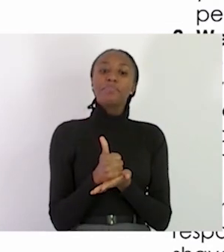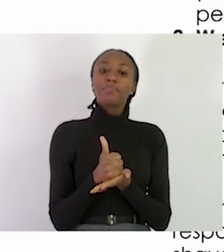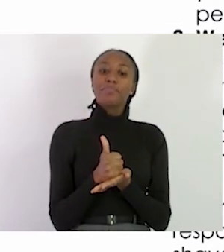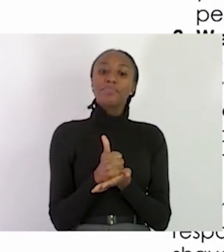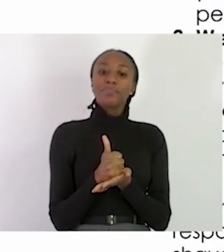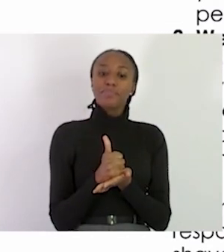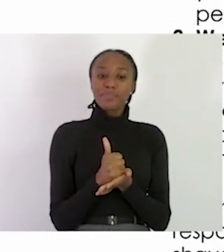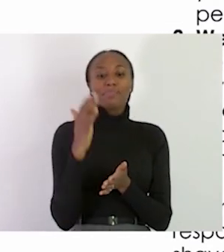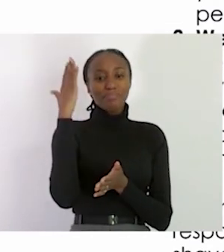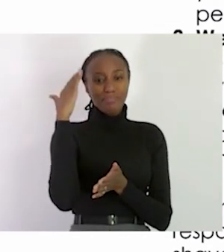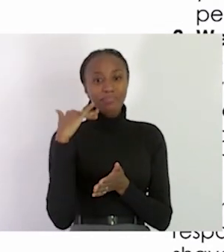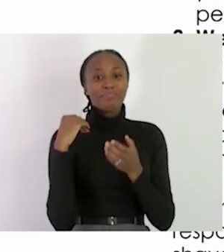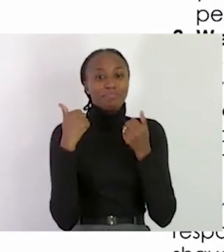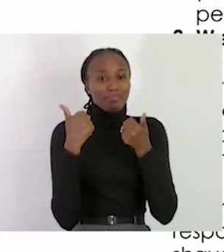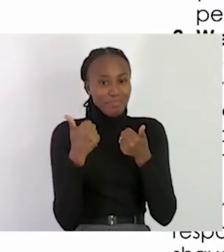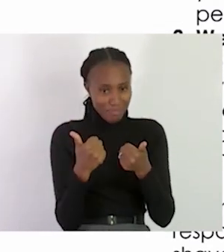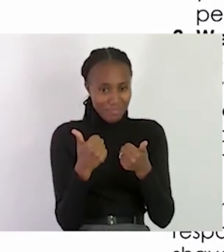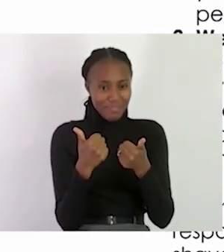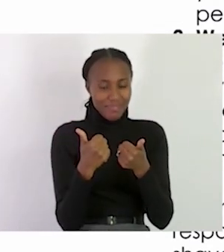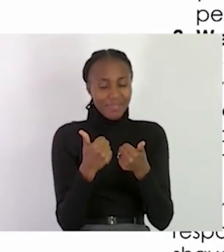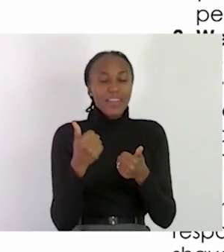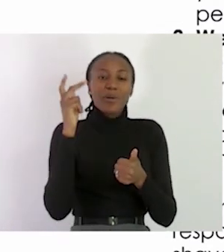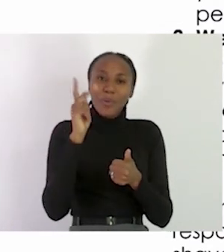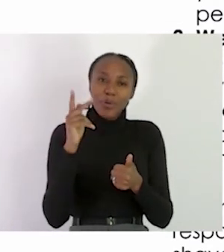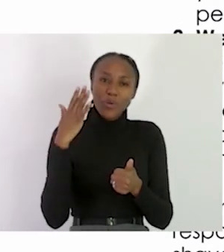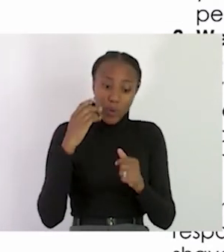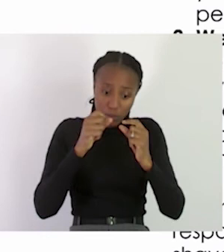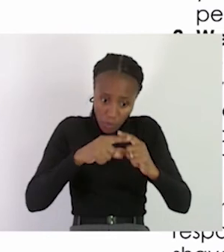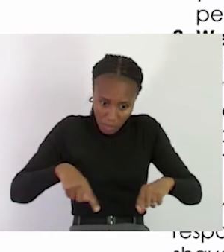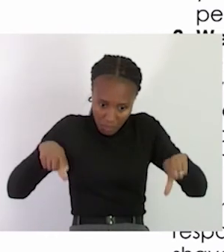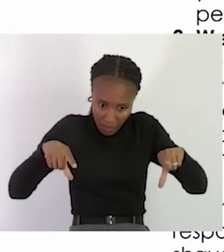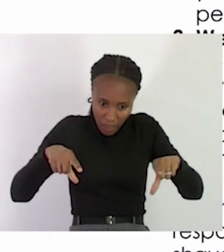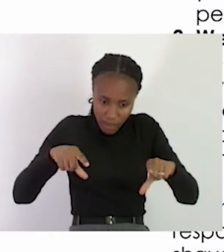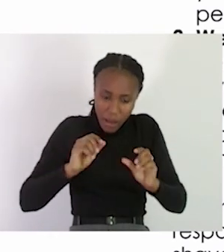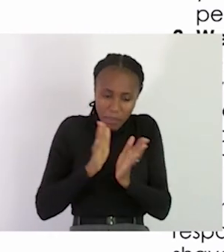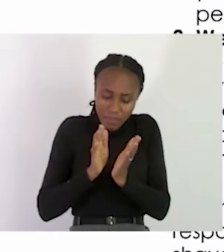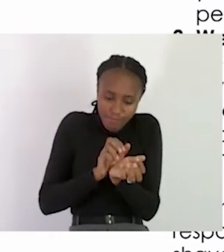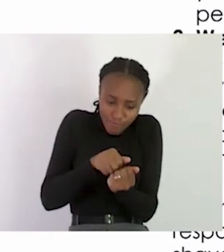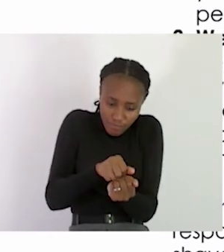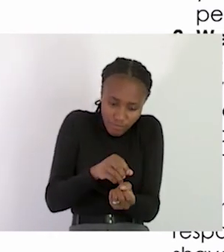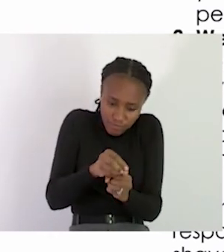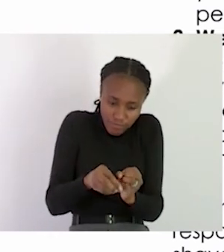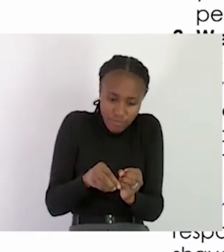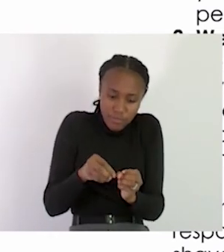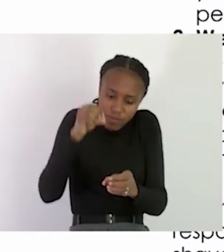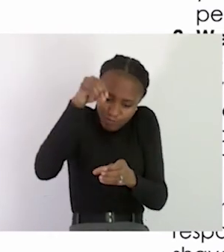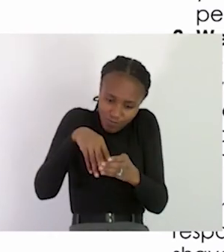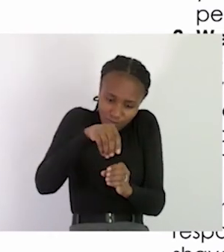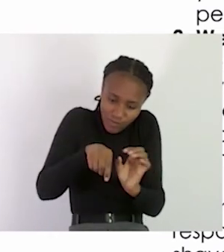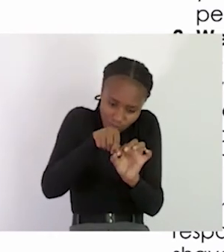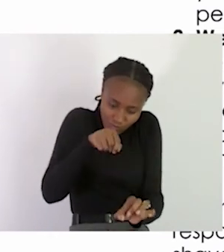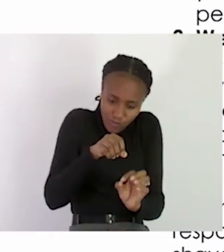behave during this time. And also when you remove your pad, wrap it up in something and throw it away